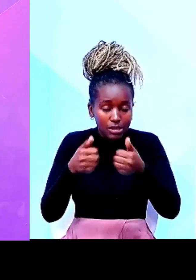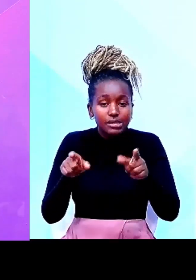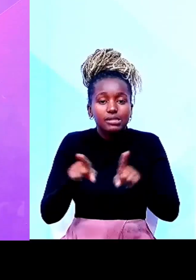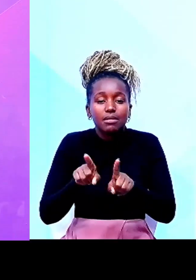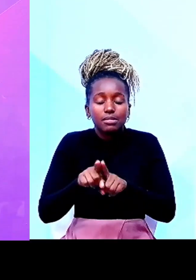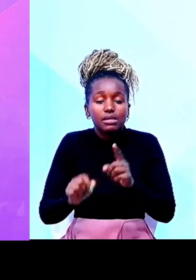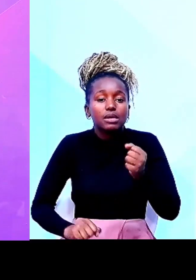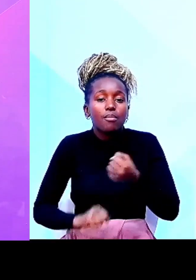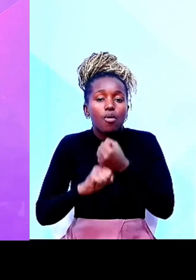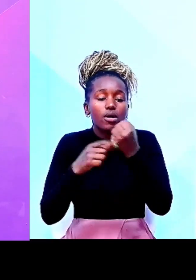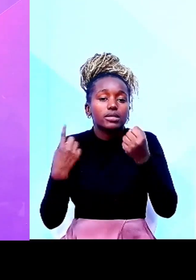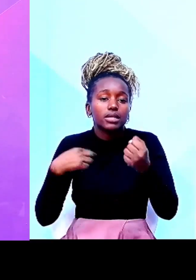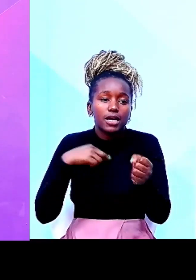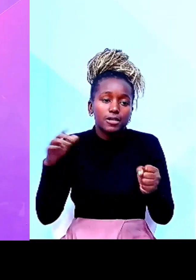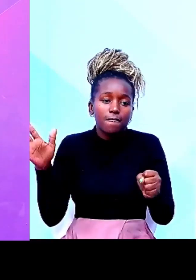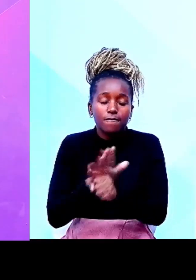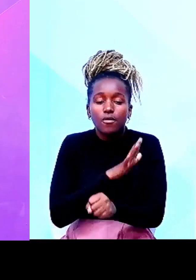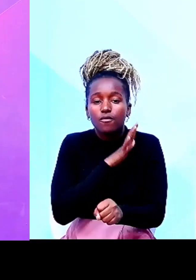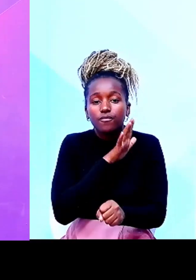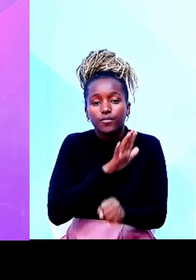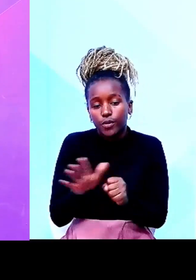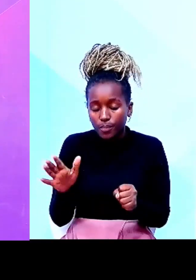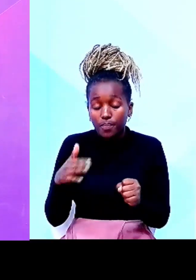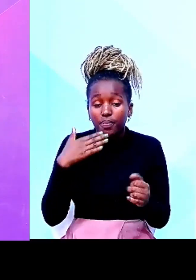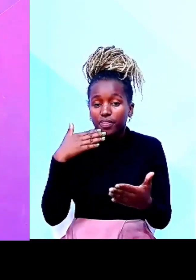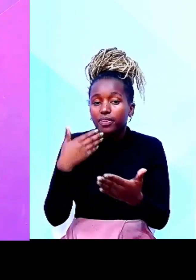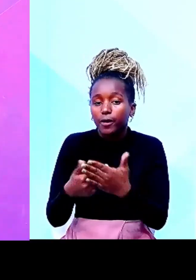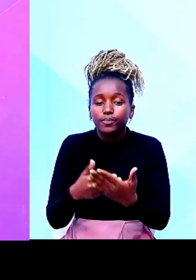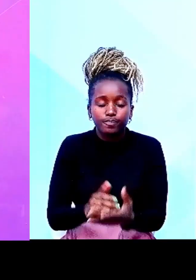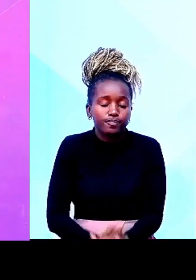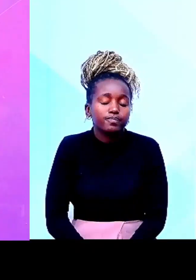necessary. Thank you.